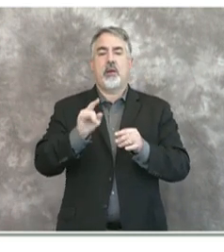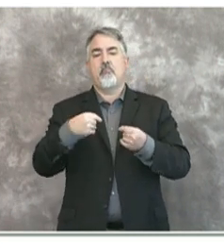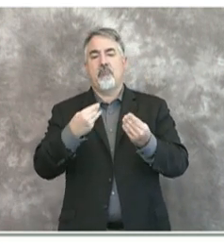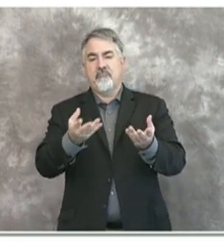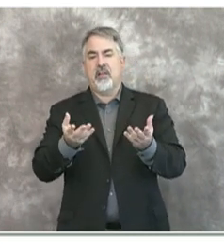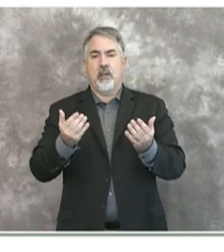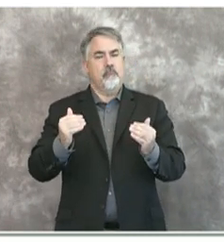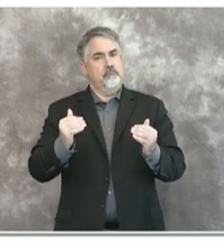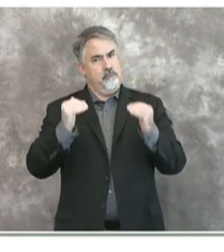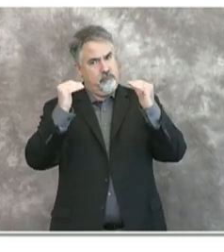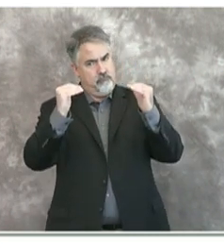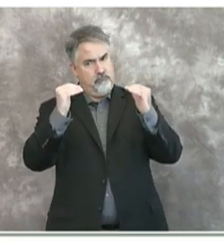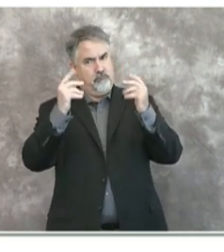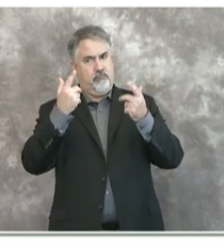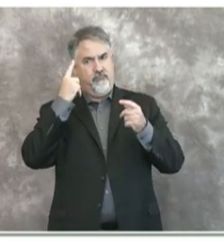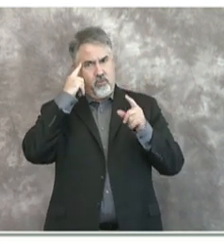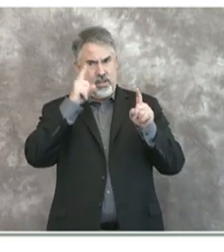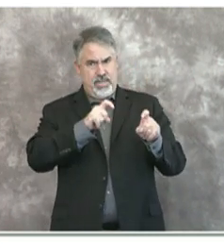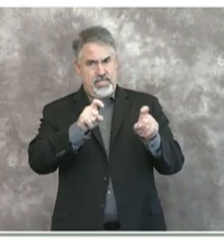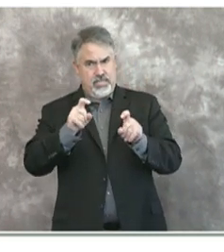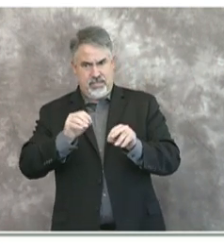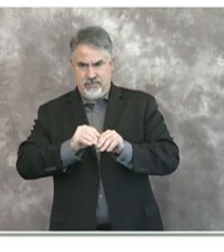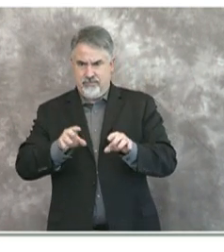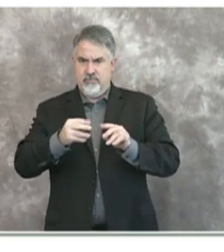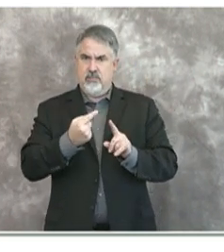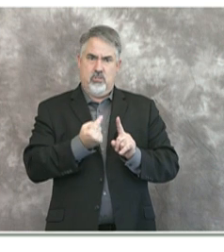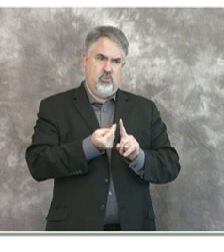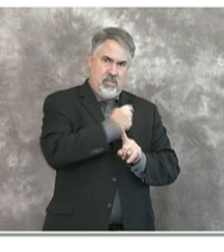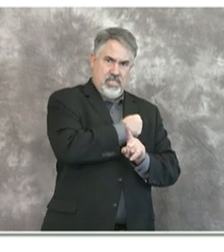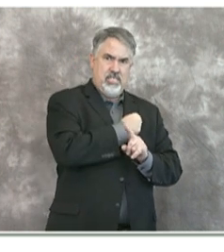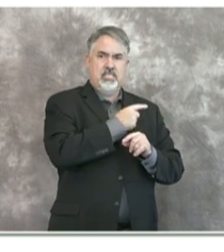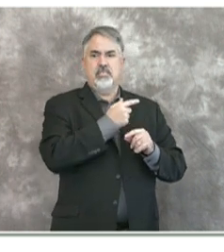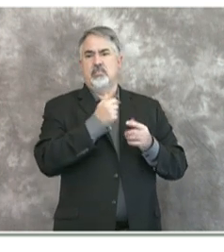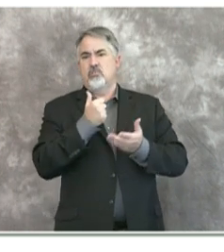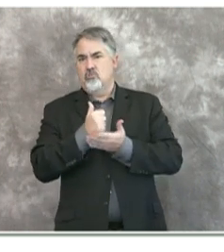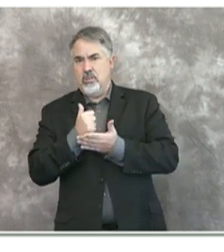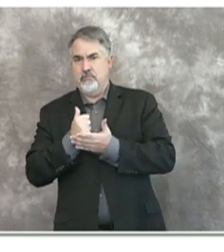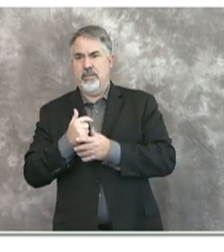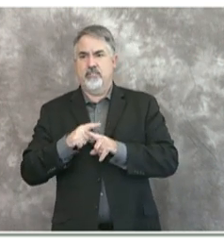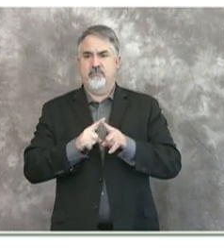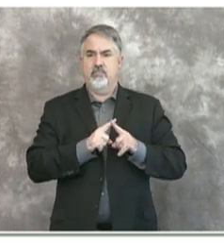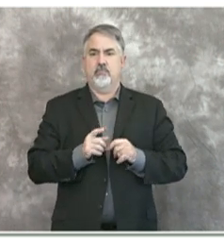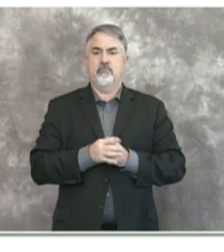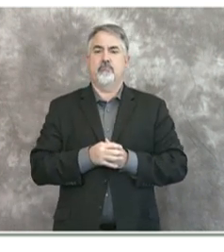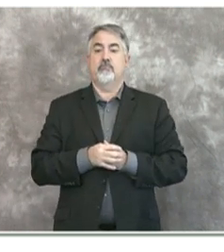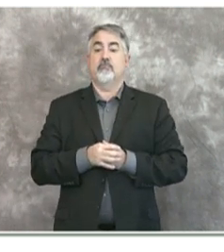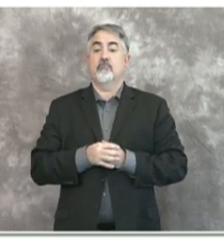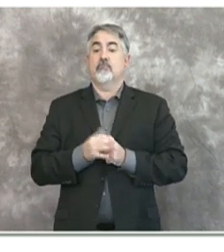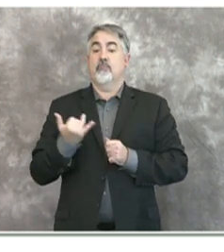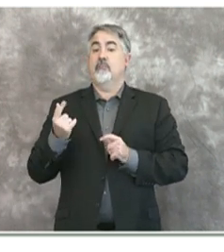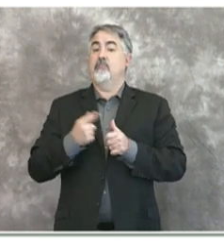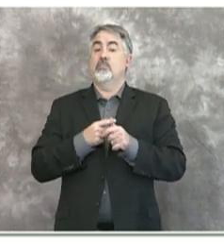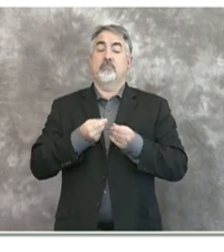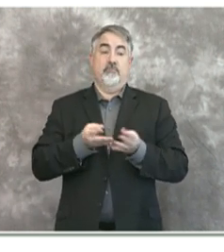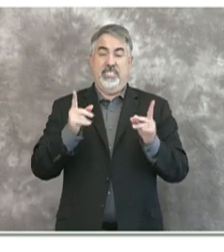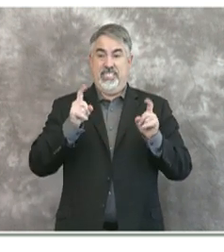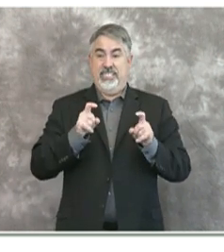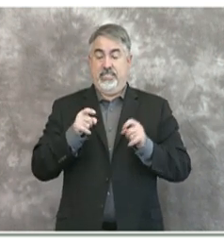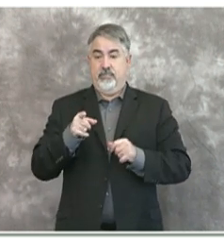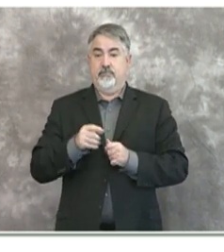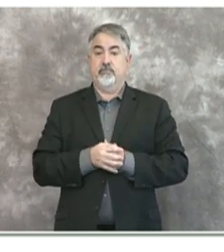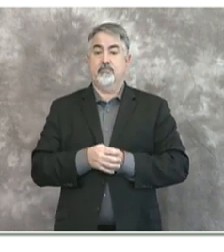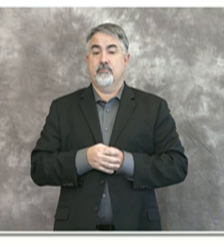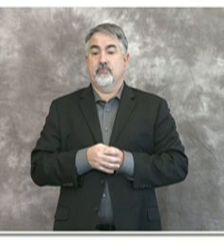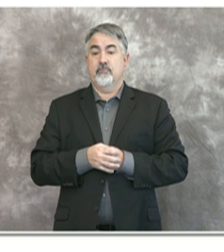of testing, tracing, and treating. Starting with testing. Our county lab